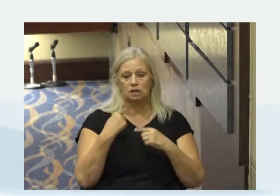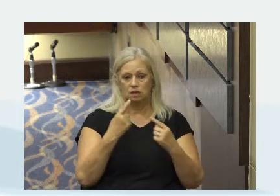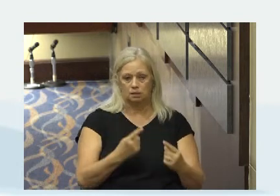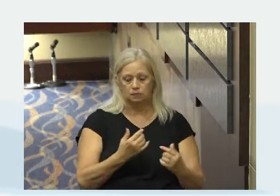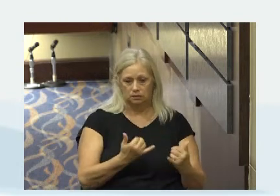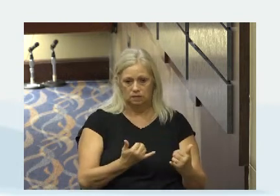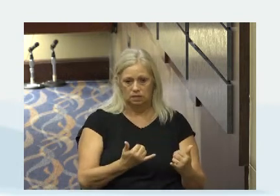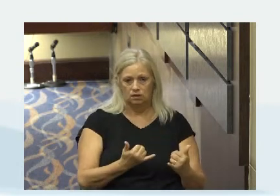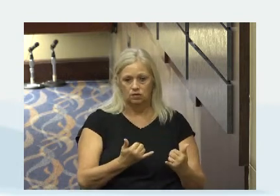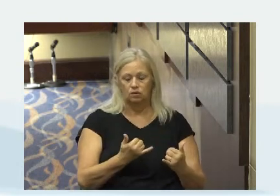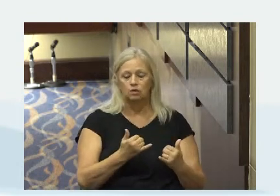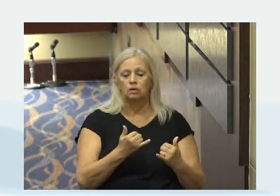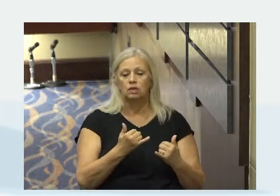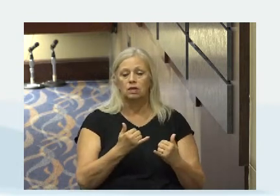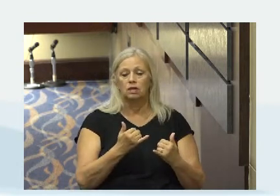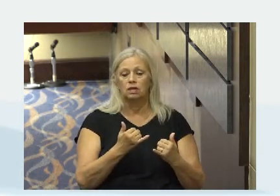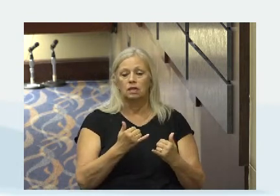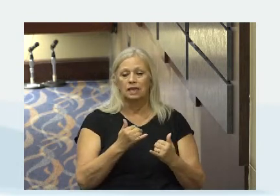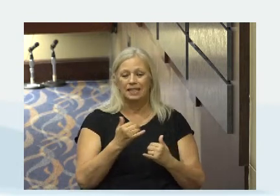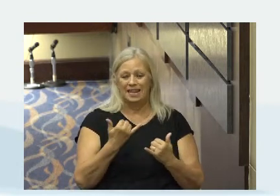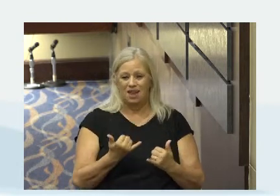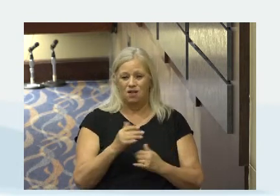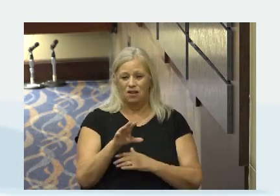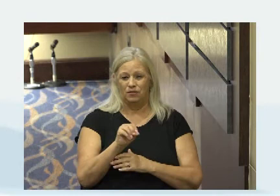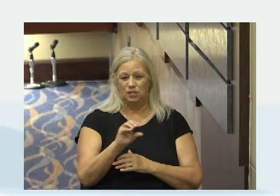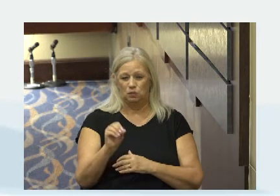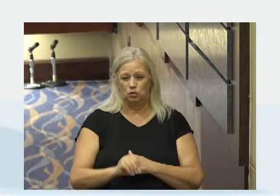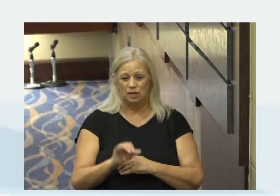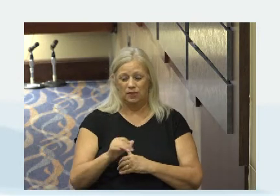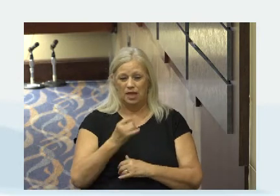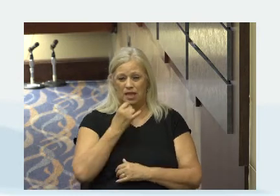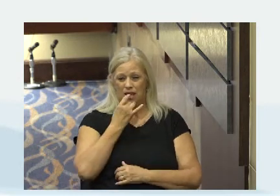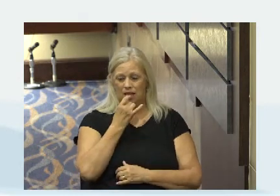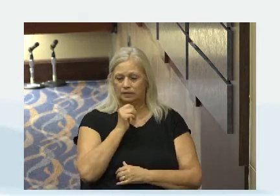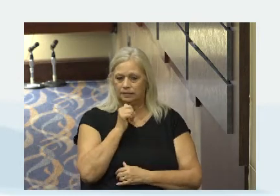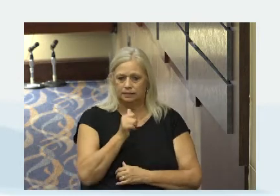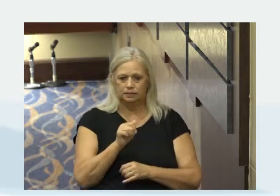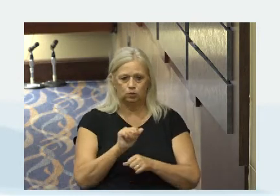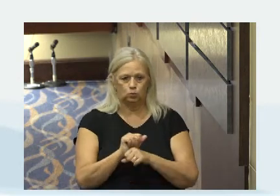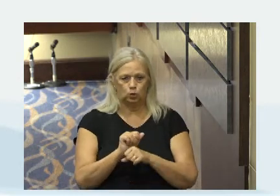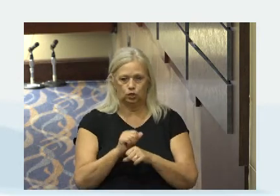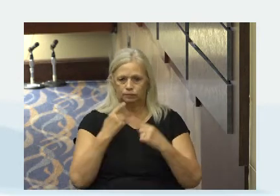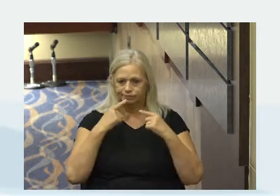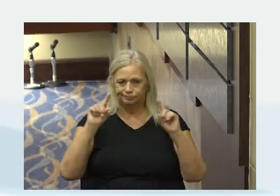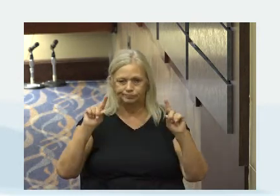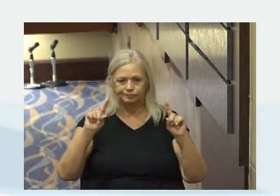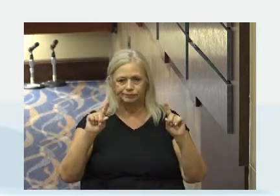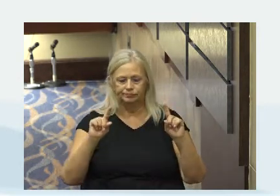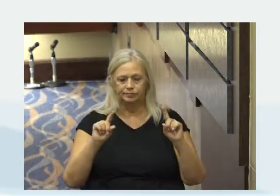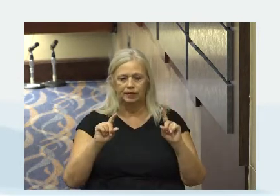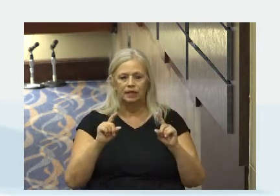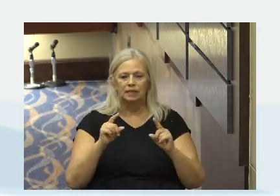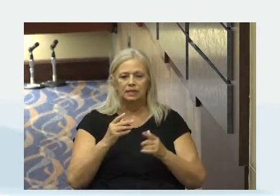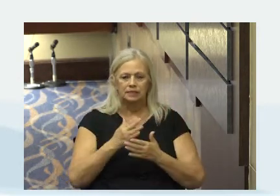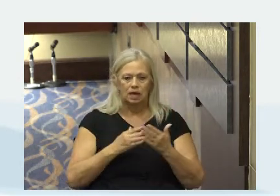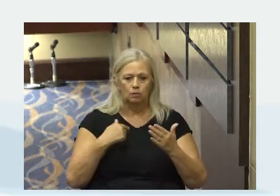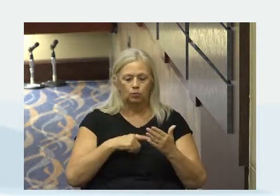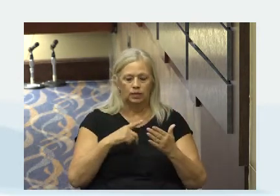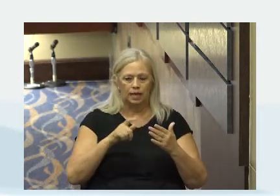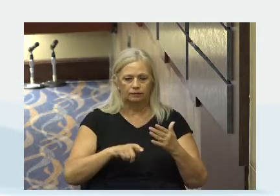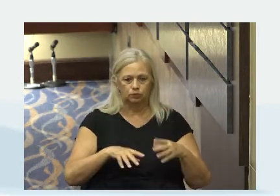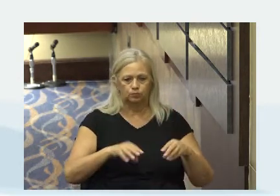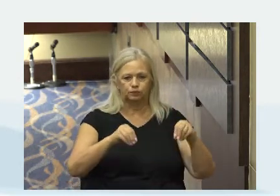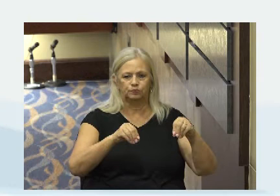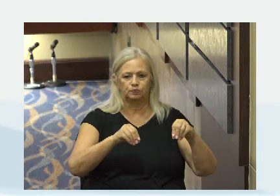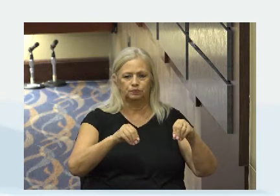And yeah, as you all know, about 50% of that lighting is currently not working, and parts of it we've had to turn off to